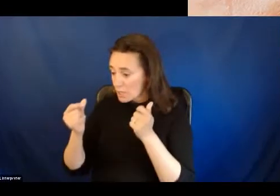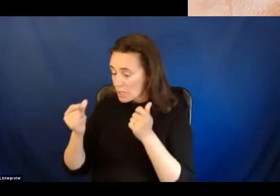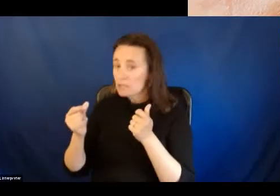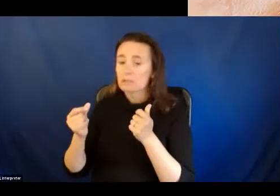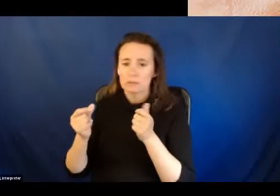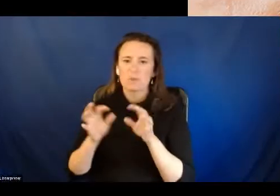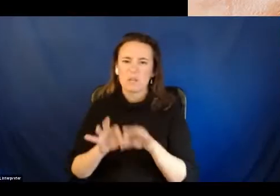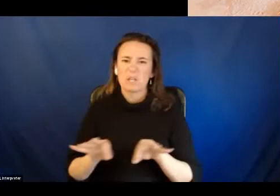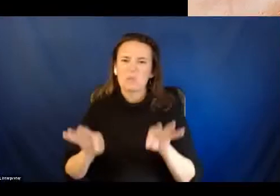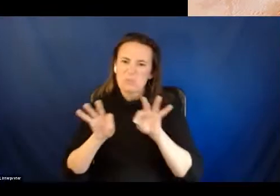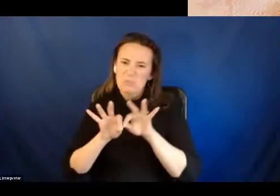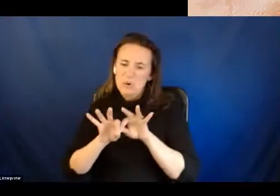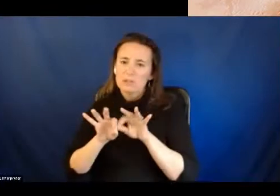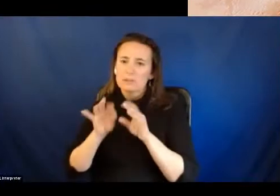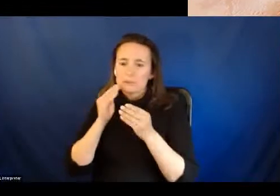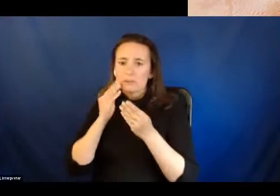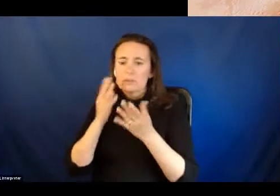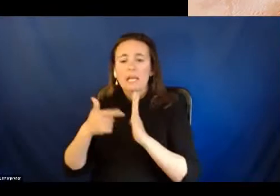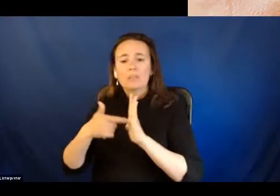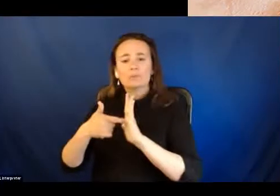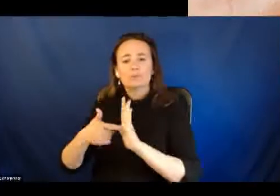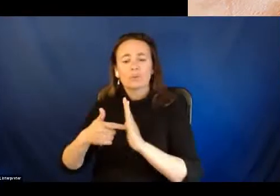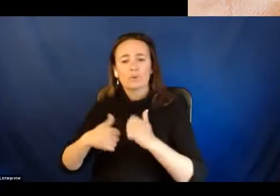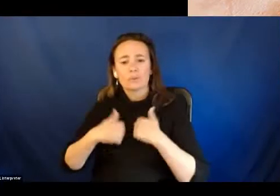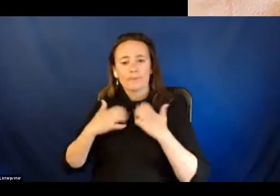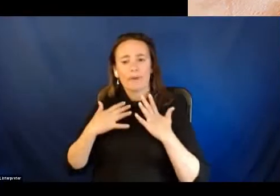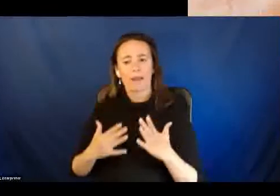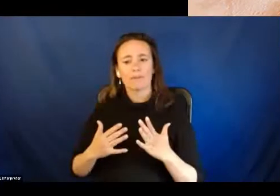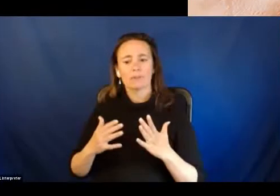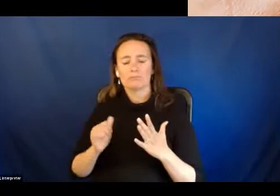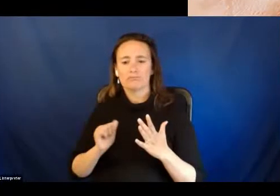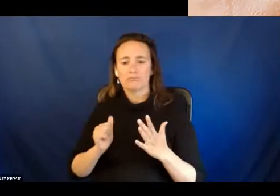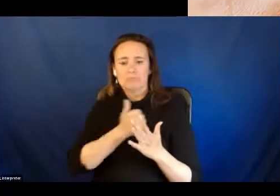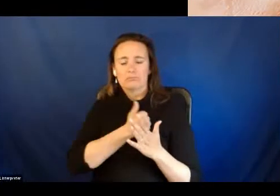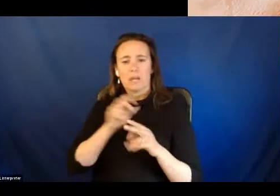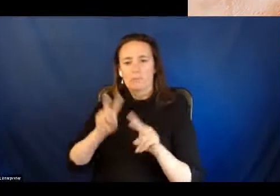also demonstrates to the survivor that we're observant and we're paying attention.